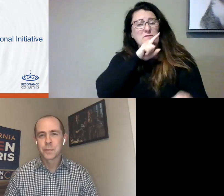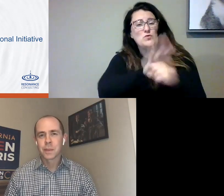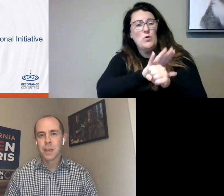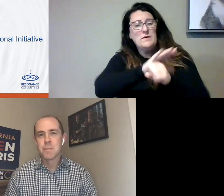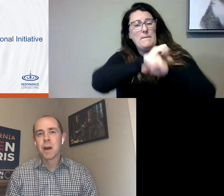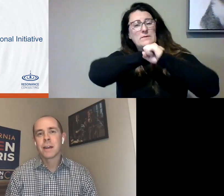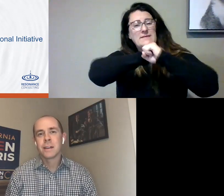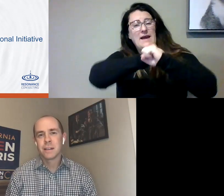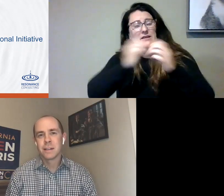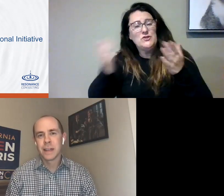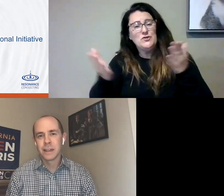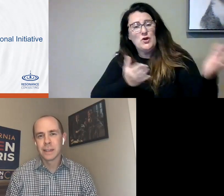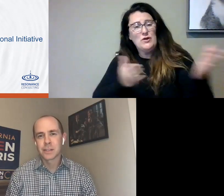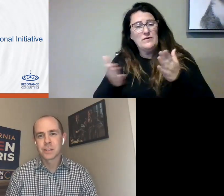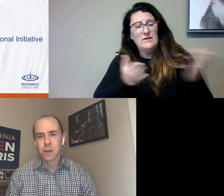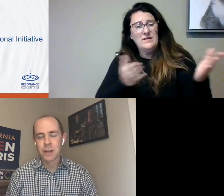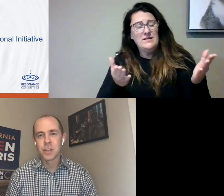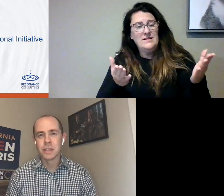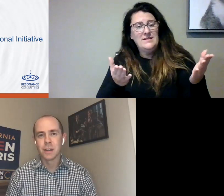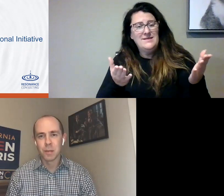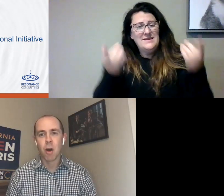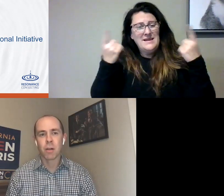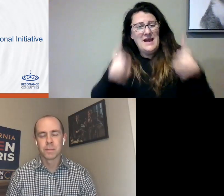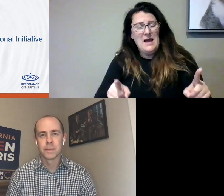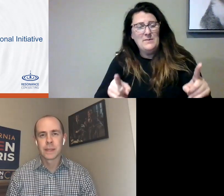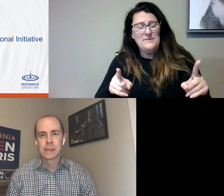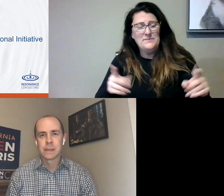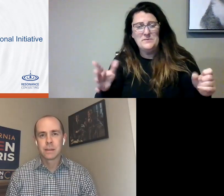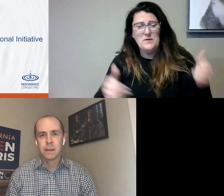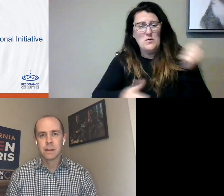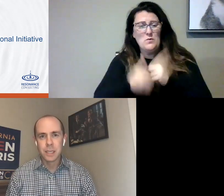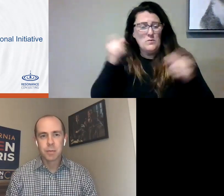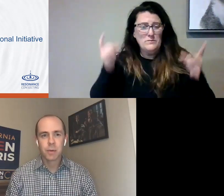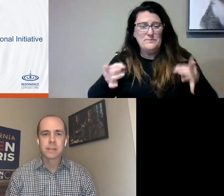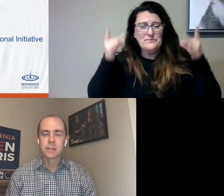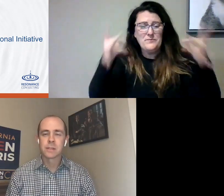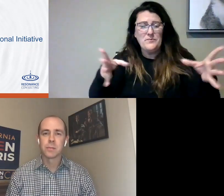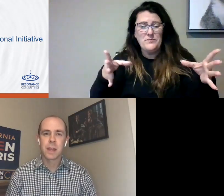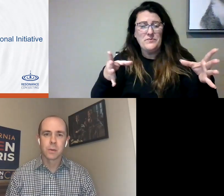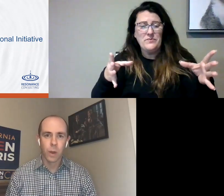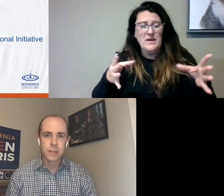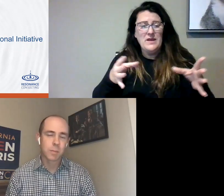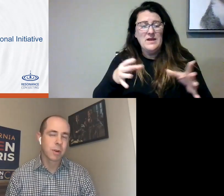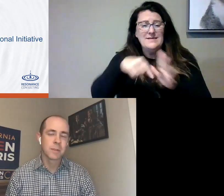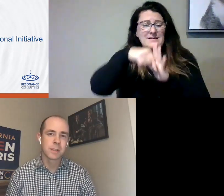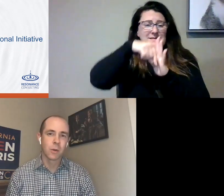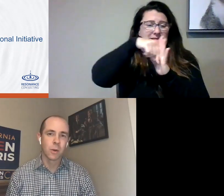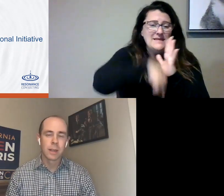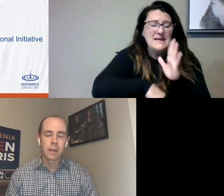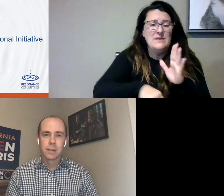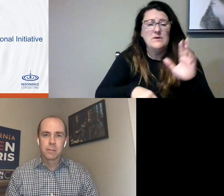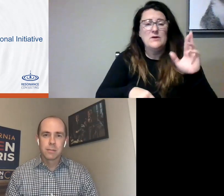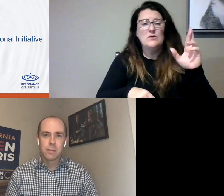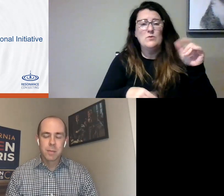serve, embodied the deadliest tragedy of them all: a deep racism and white supremacy,